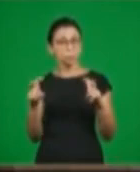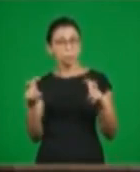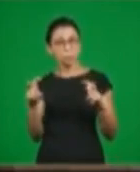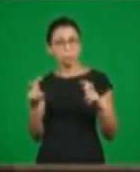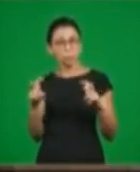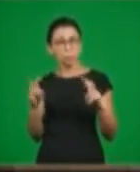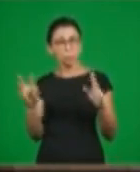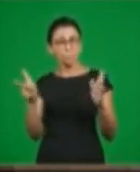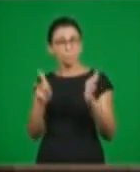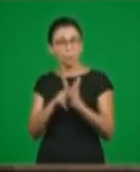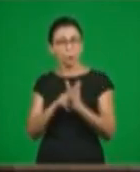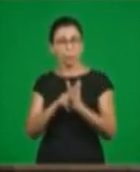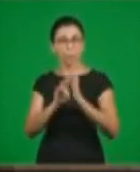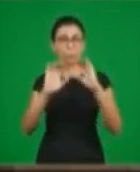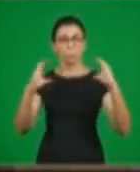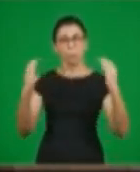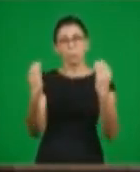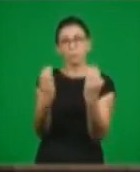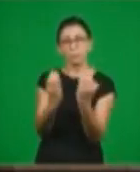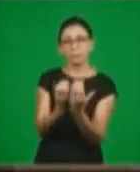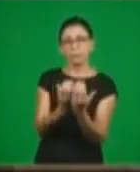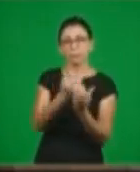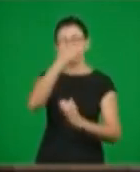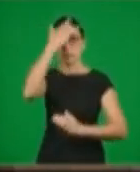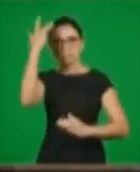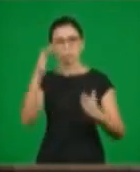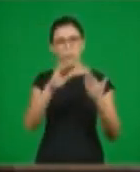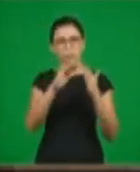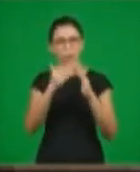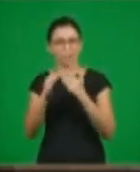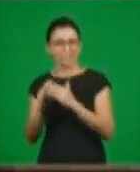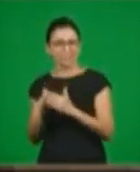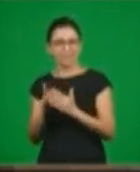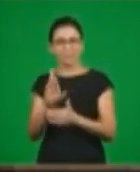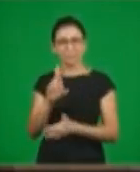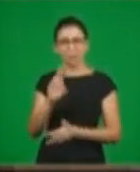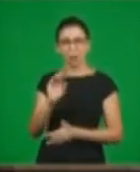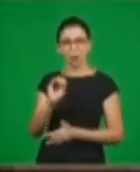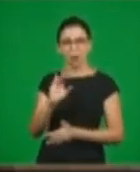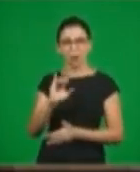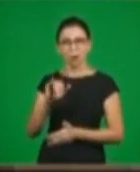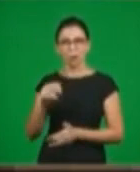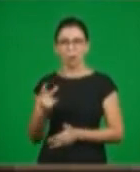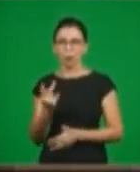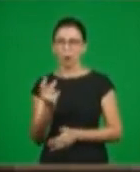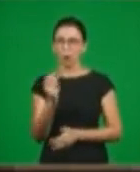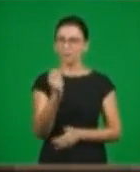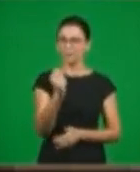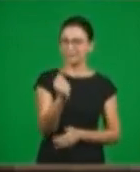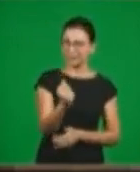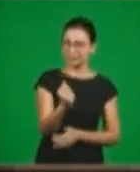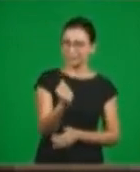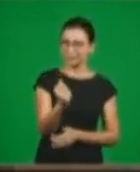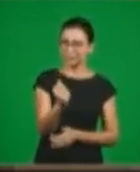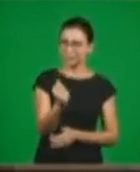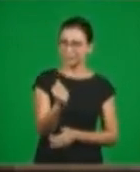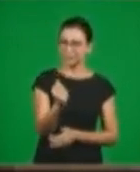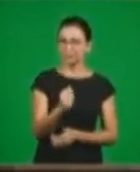of Rocinha. I want to say with grace, I'm really satisfied to say that this